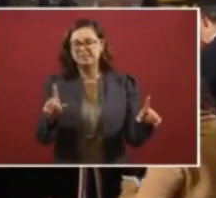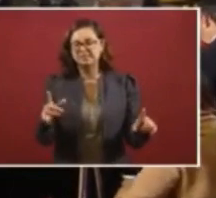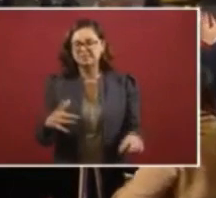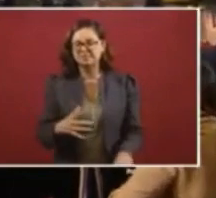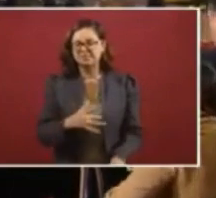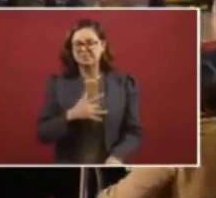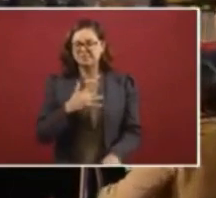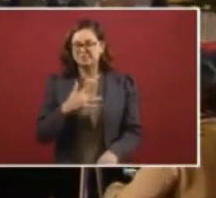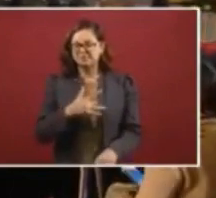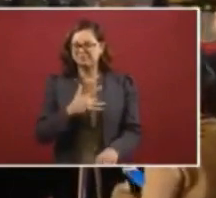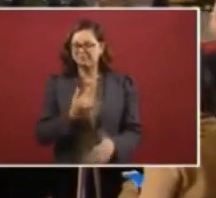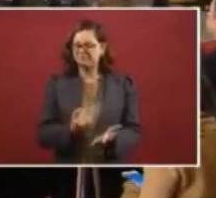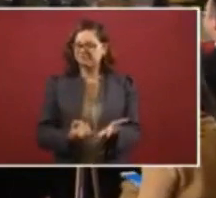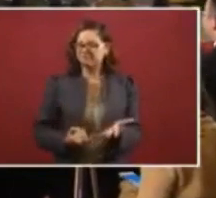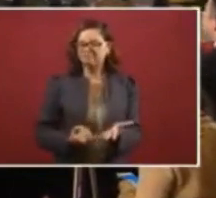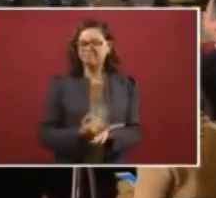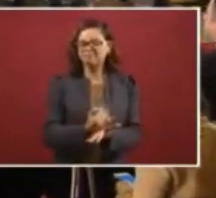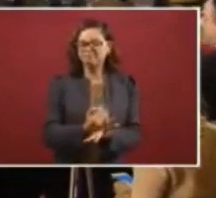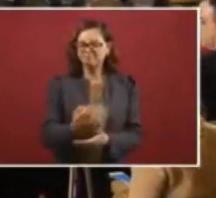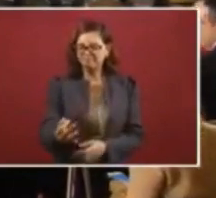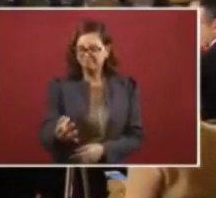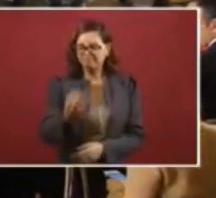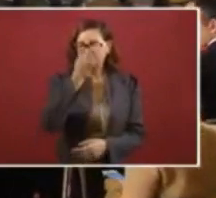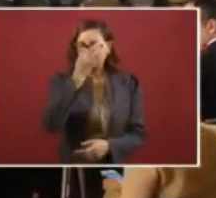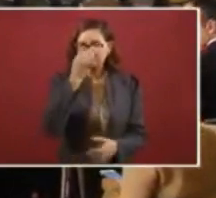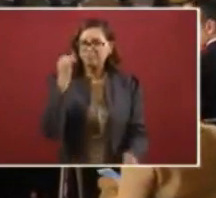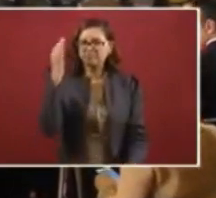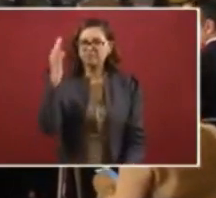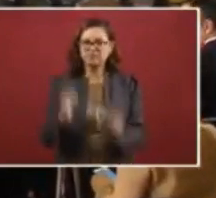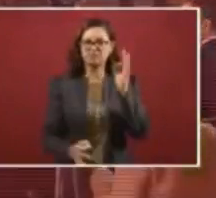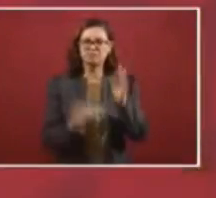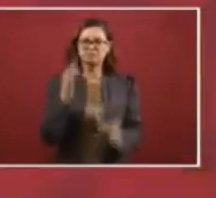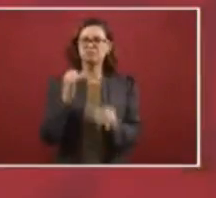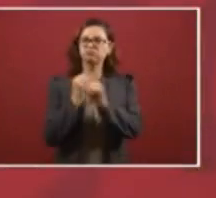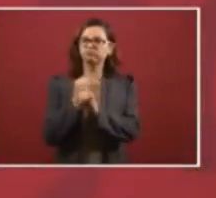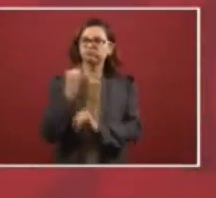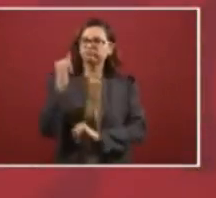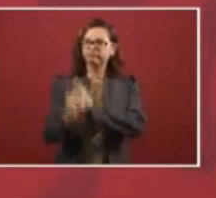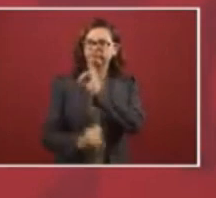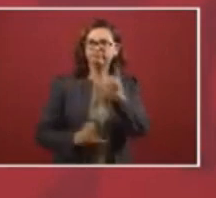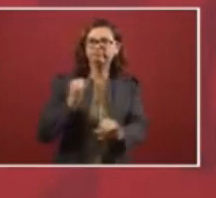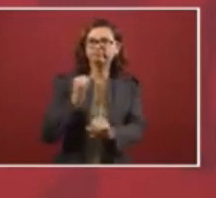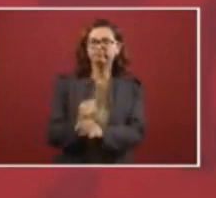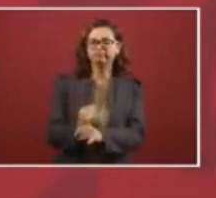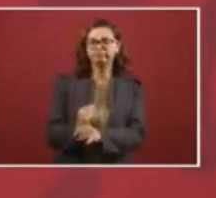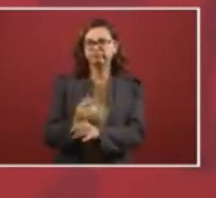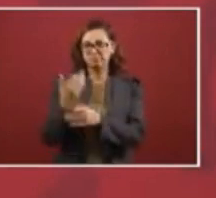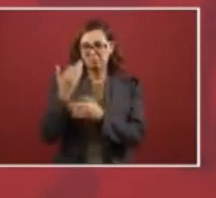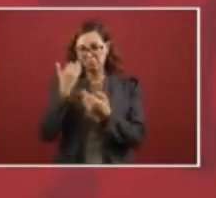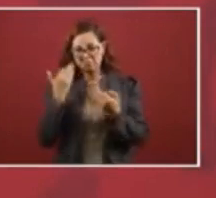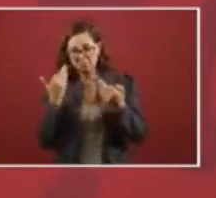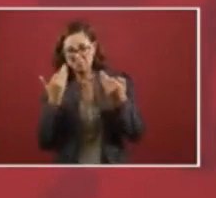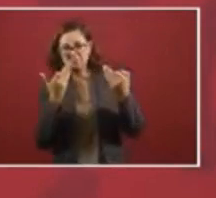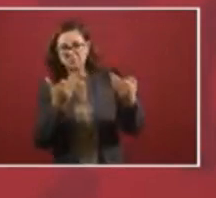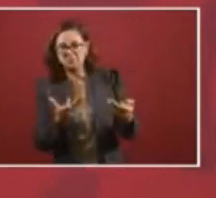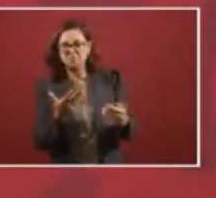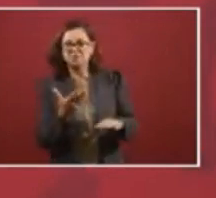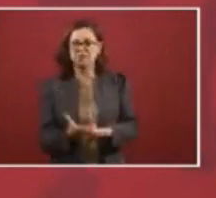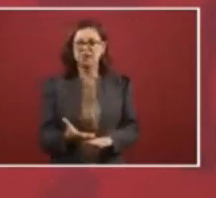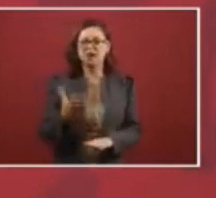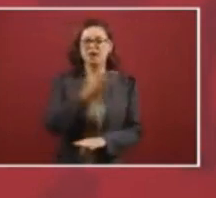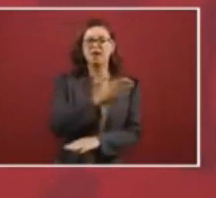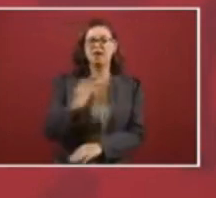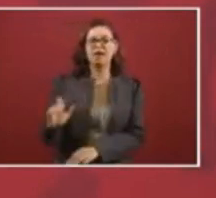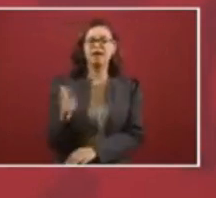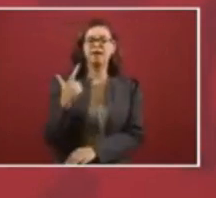And we were even about to have to go to international tribunals due to